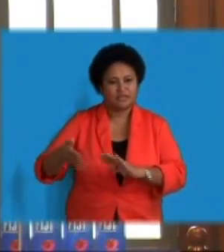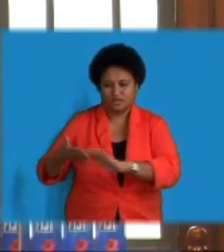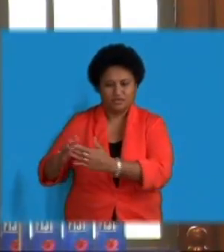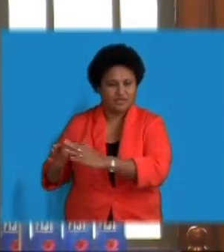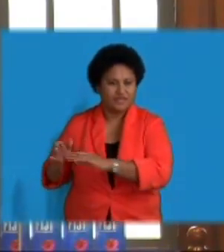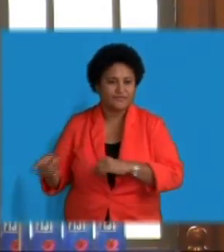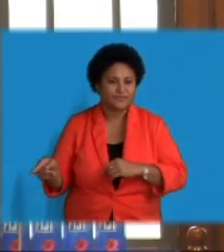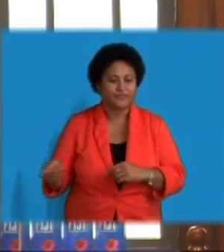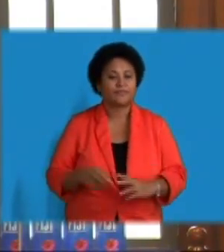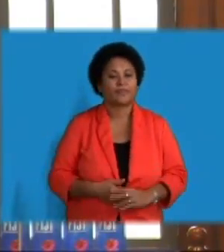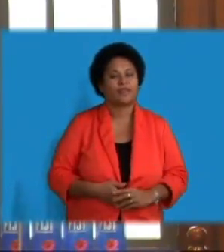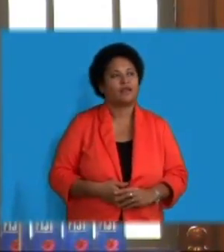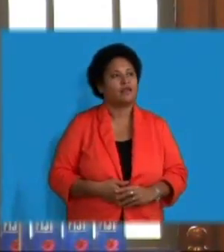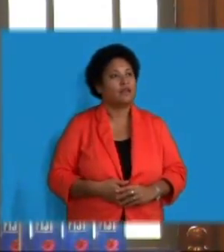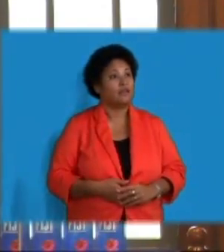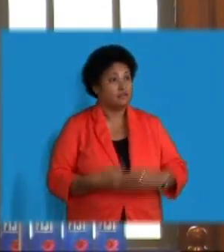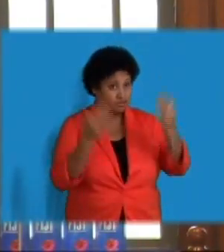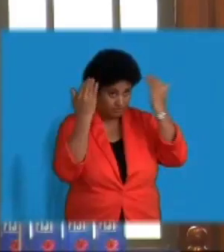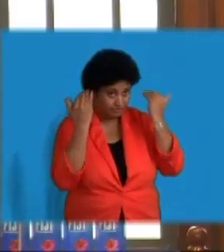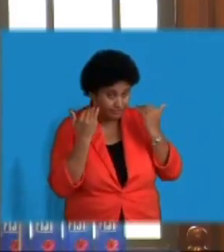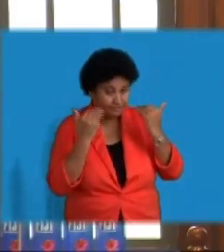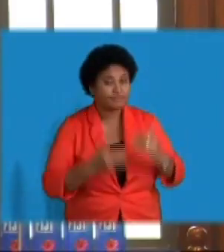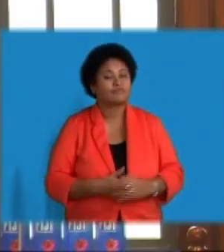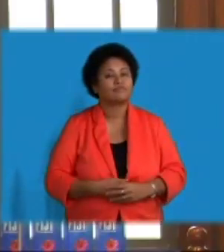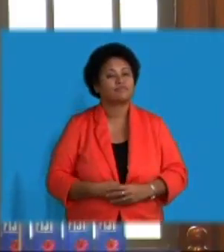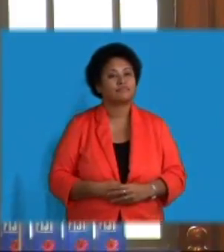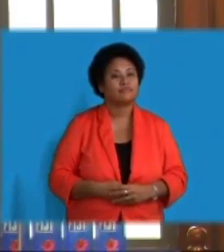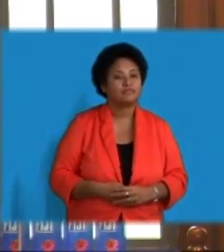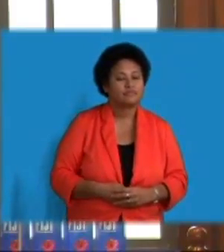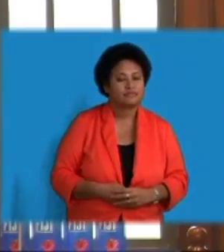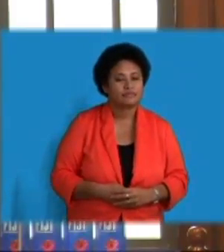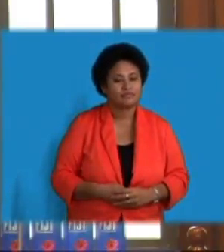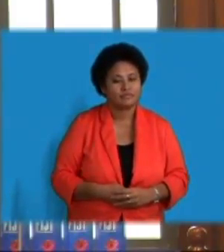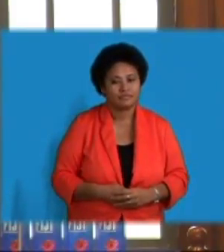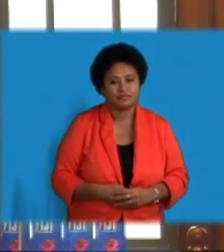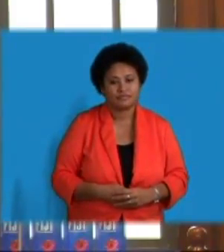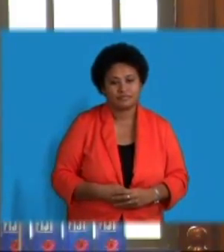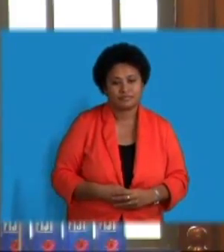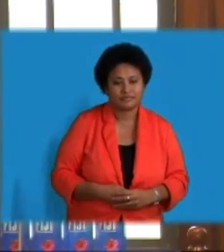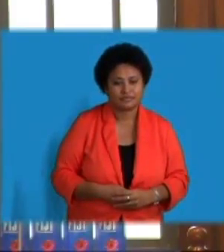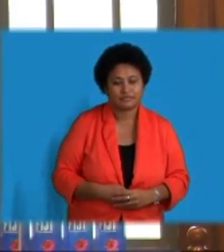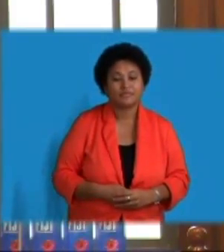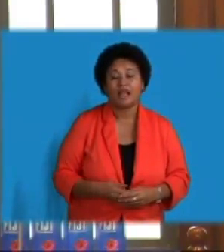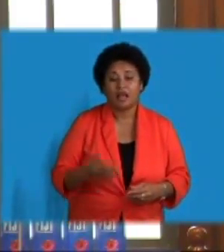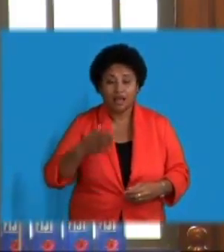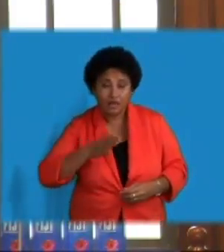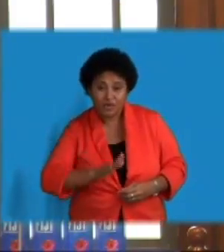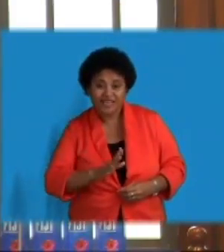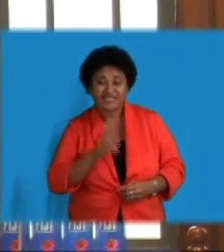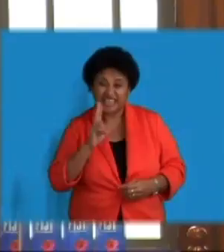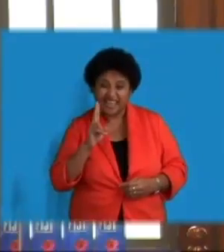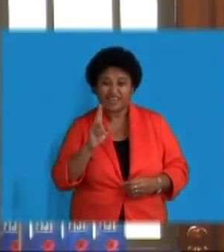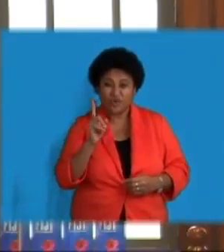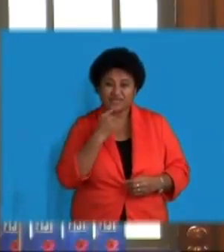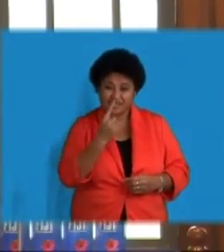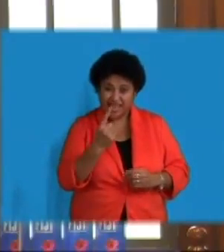Madam Speaker, I would like to reiterate what I had said